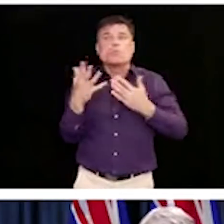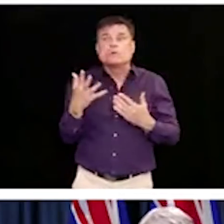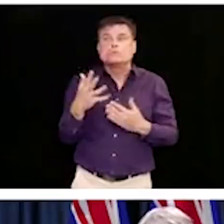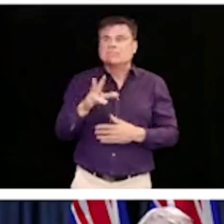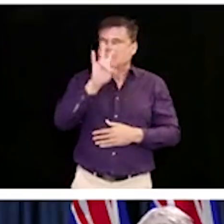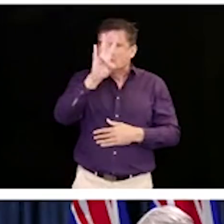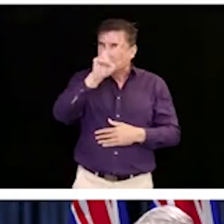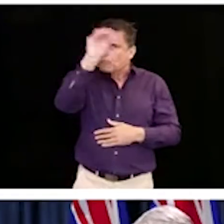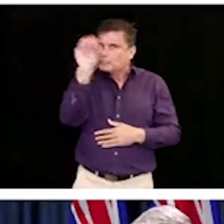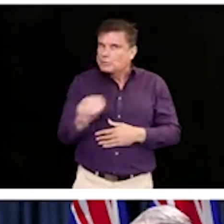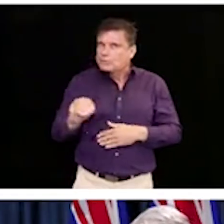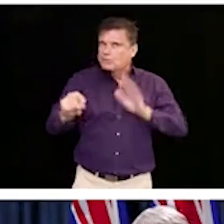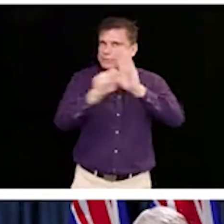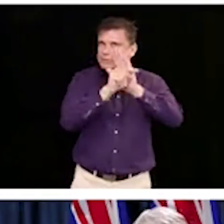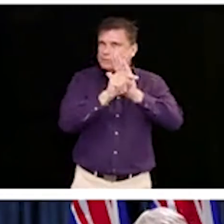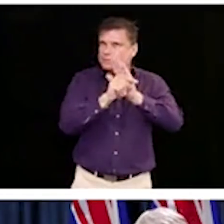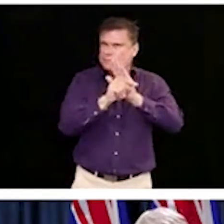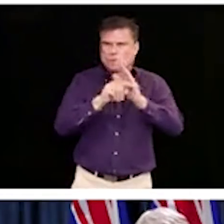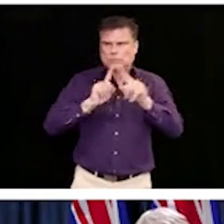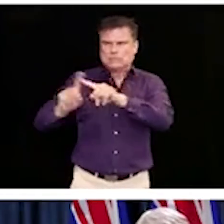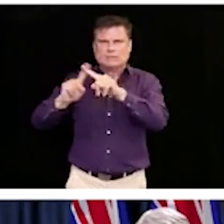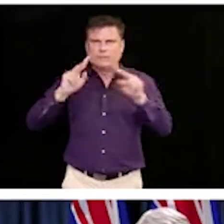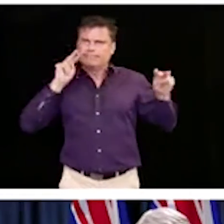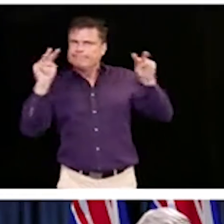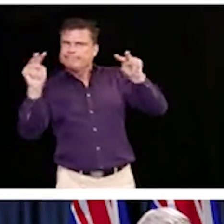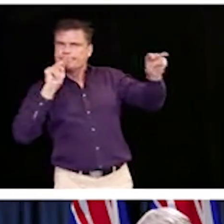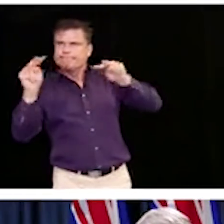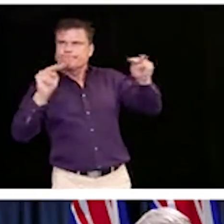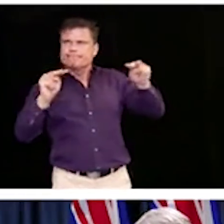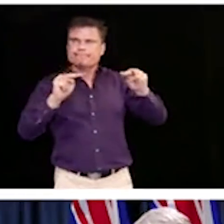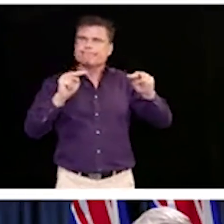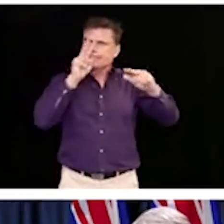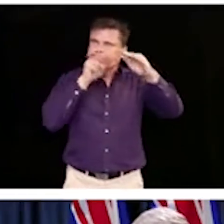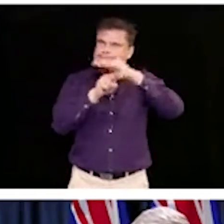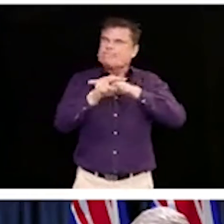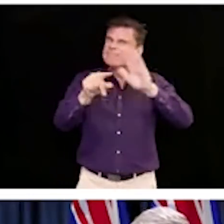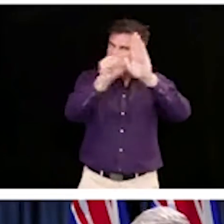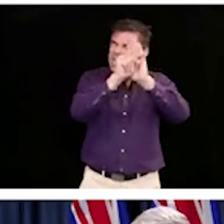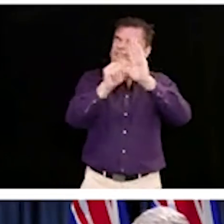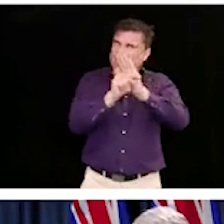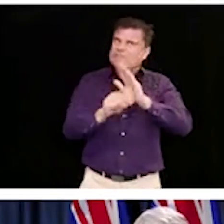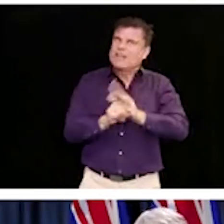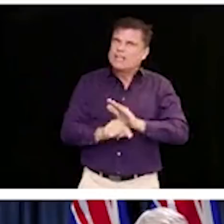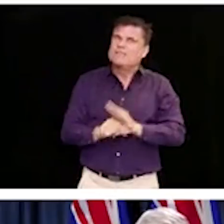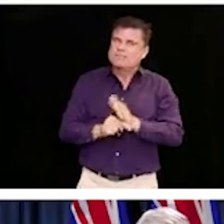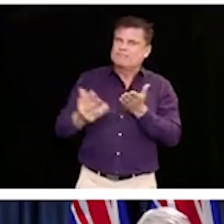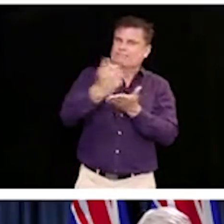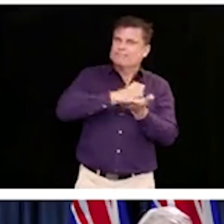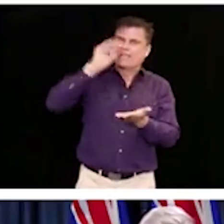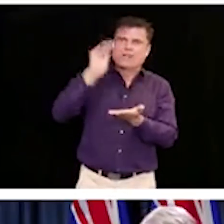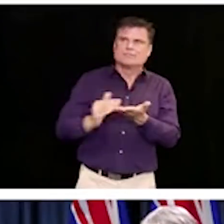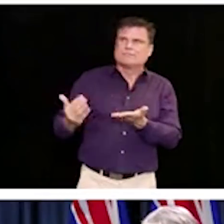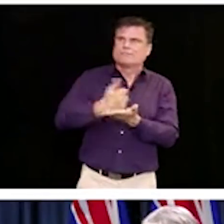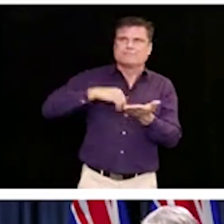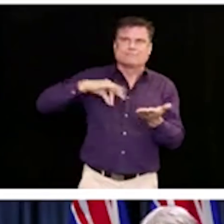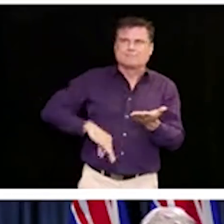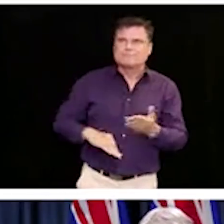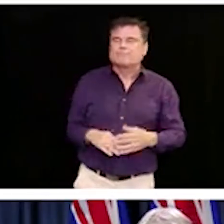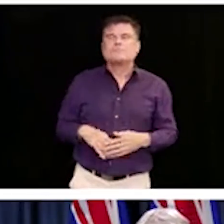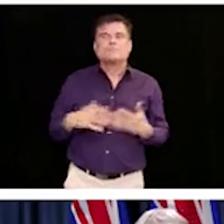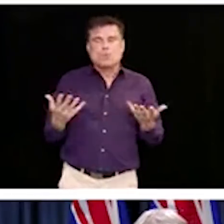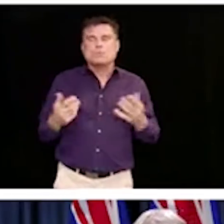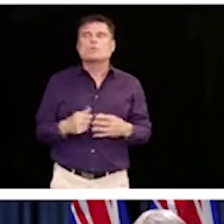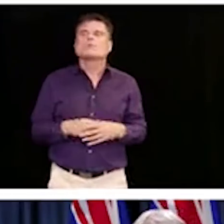highlights the kind of uncertainty in forecasting that we're seeing right now. Before we bring forward our Q1, of course, we will be surveying